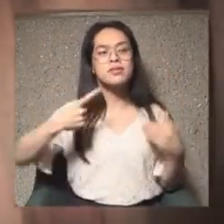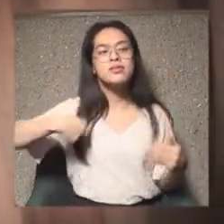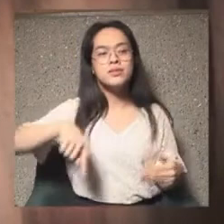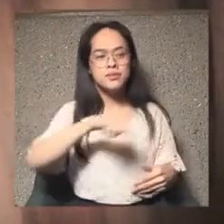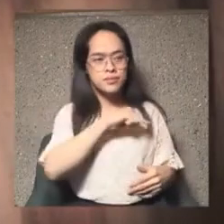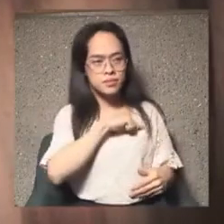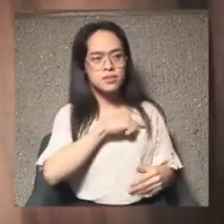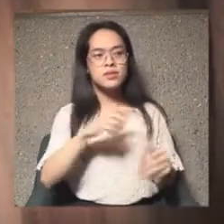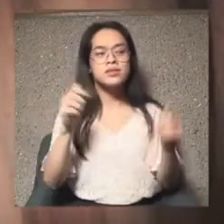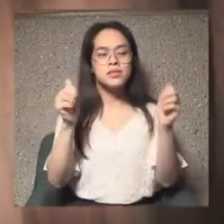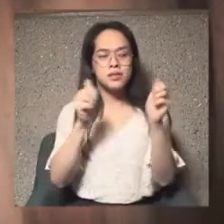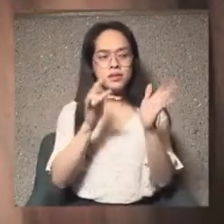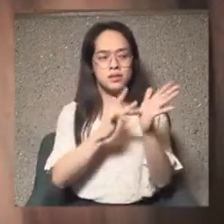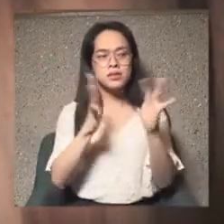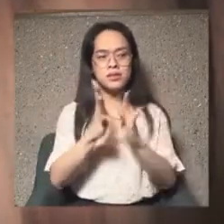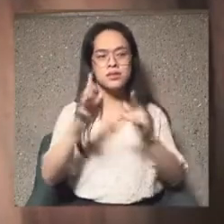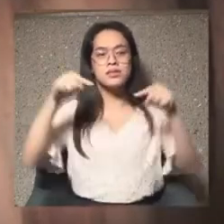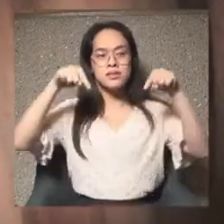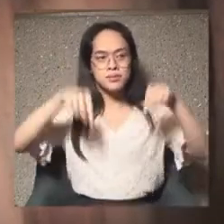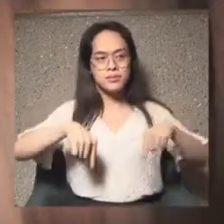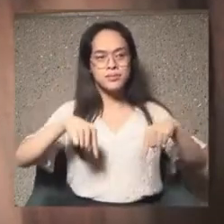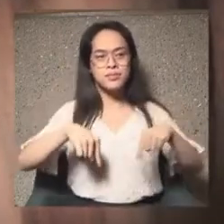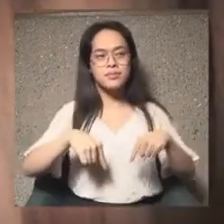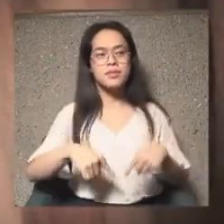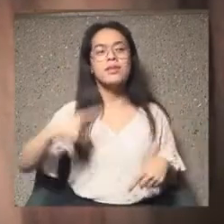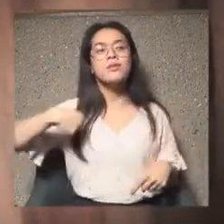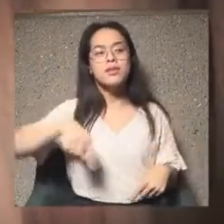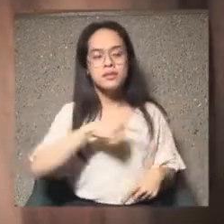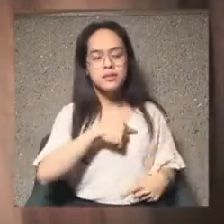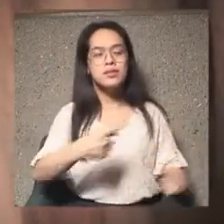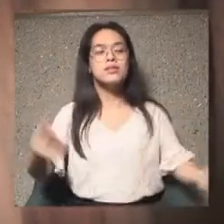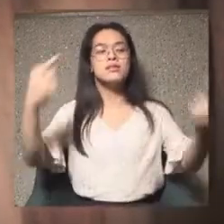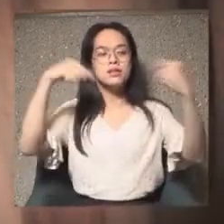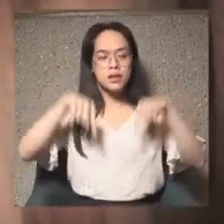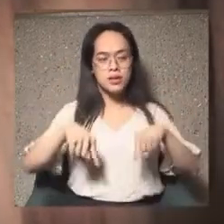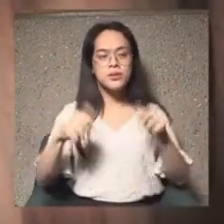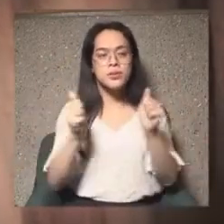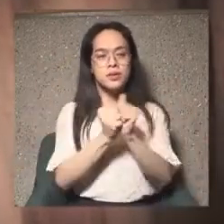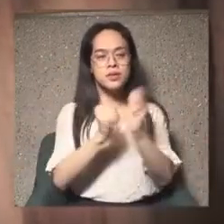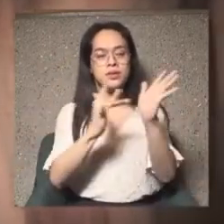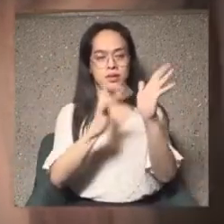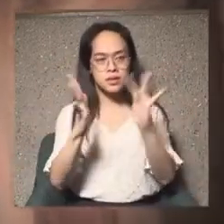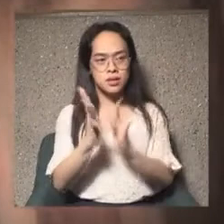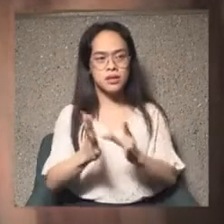now. Come to Jesus now. In all these years,